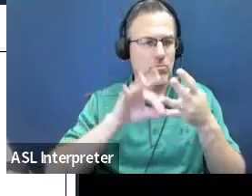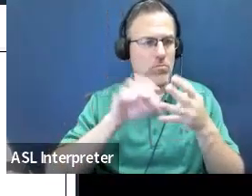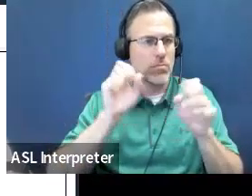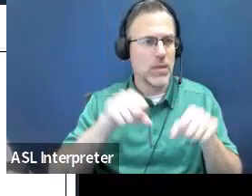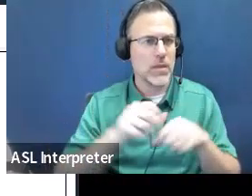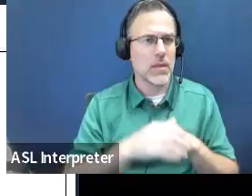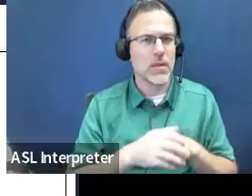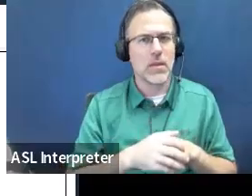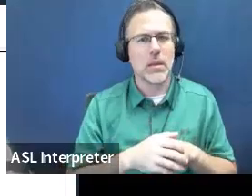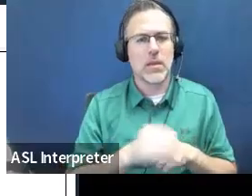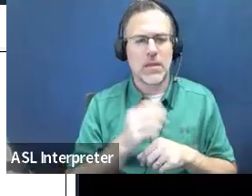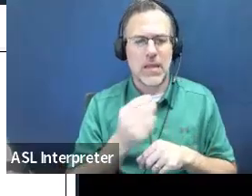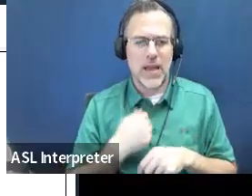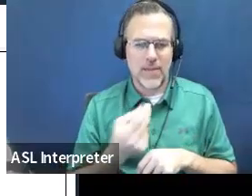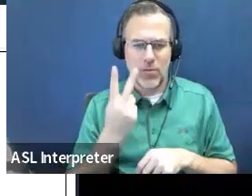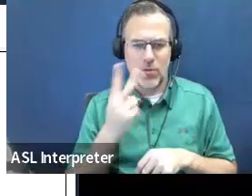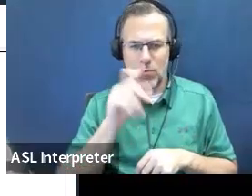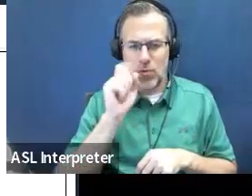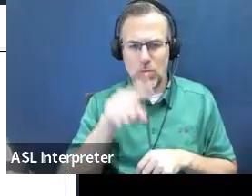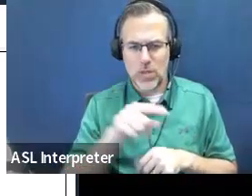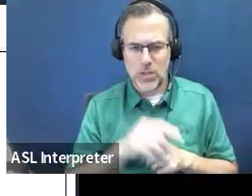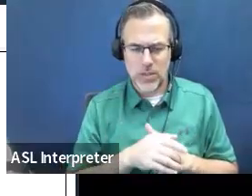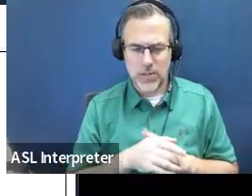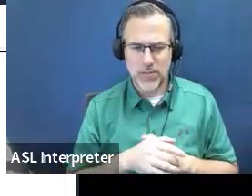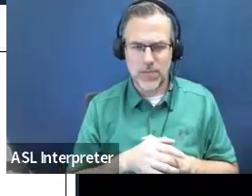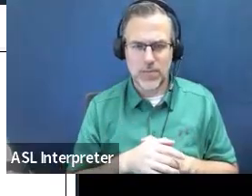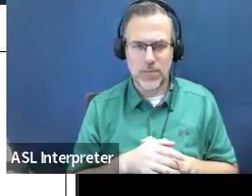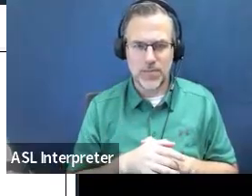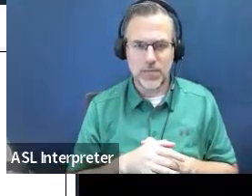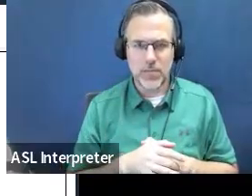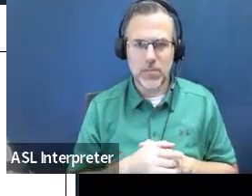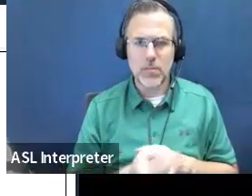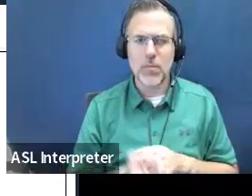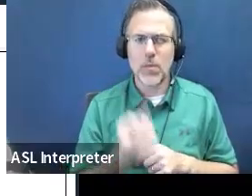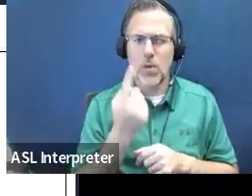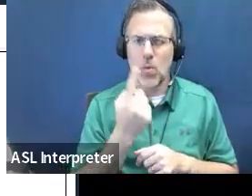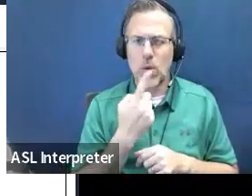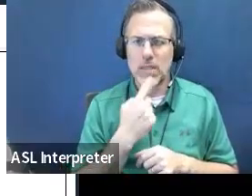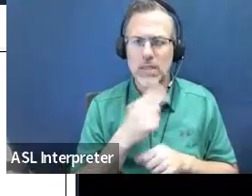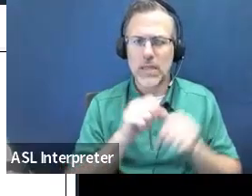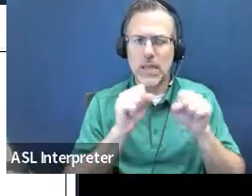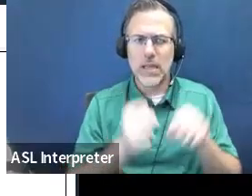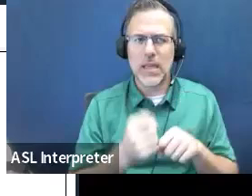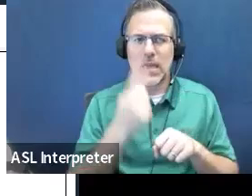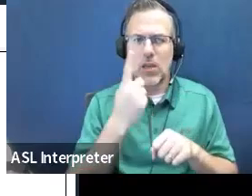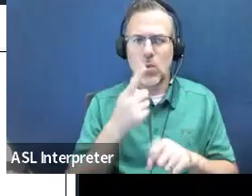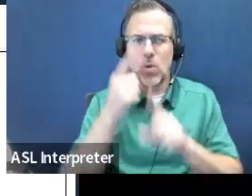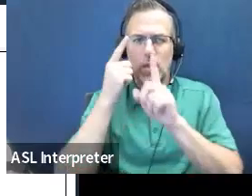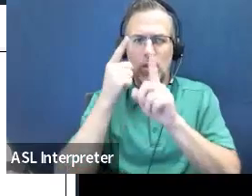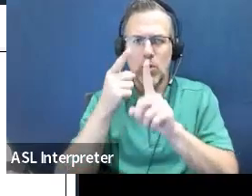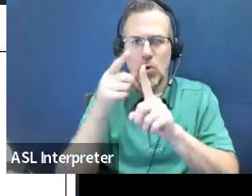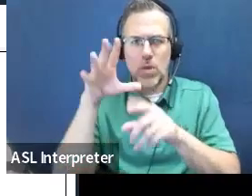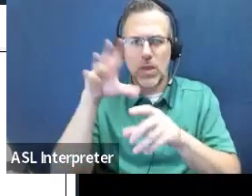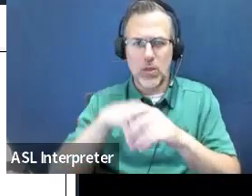in chat now. Okay. One question is, can one goal cover two needs?